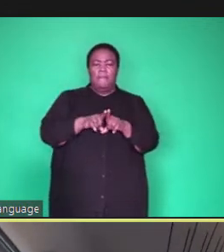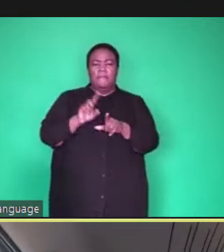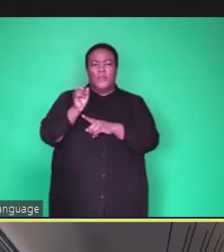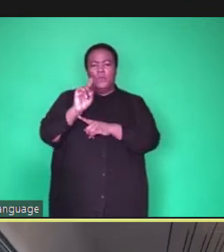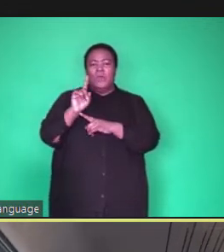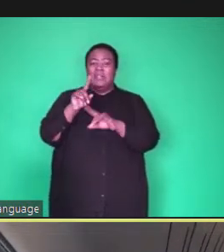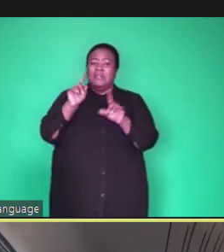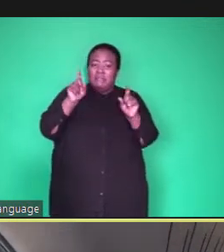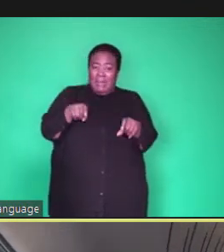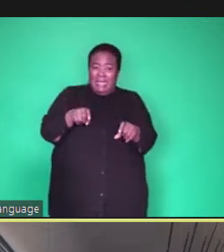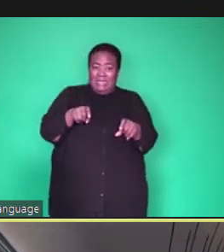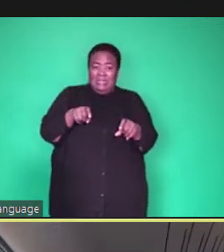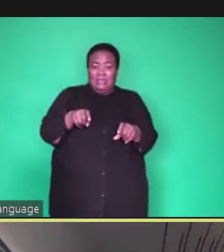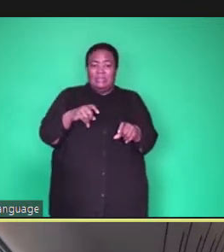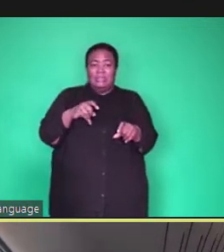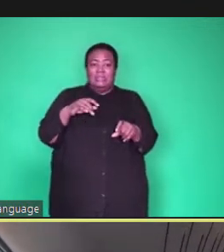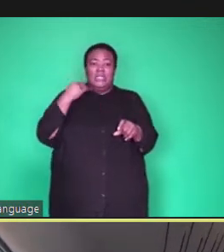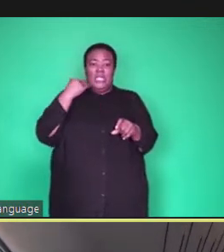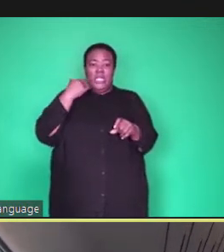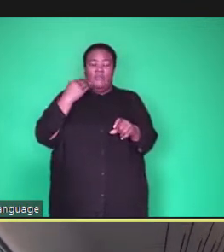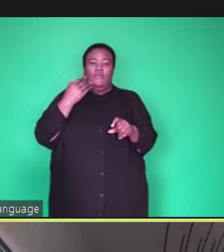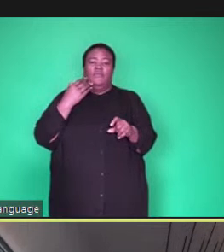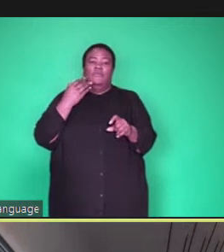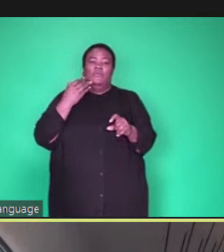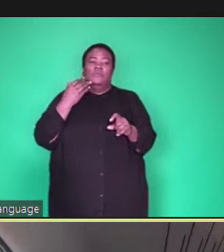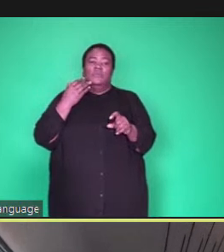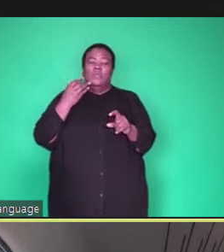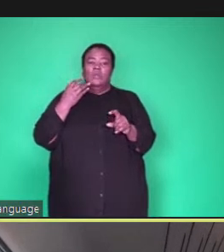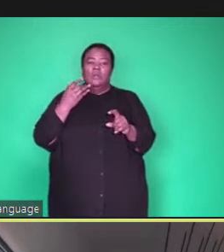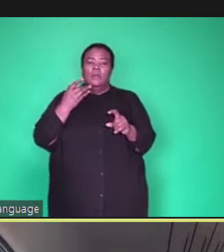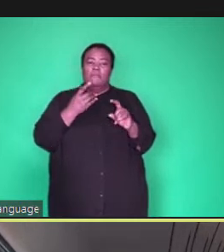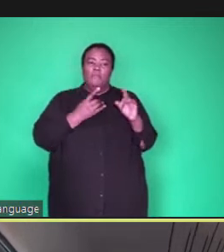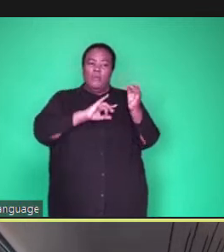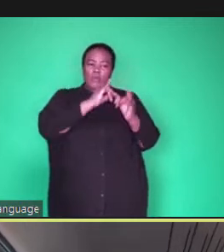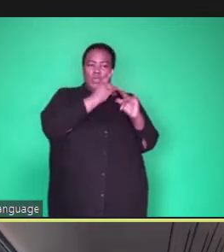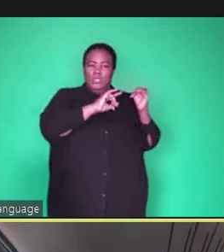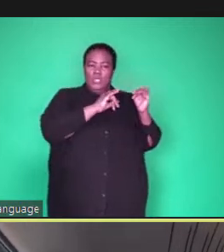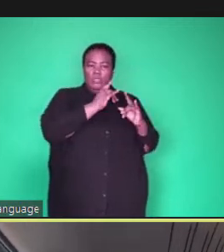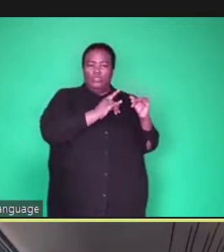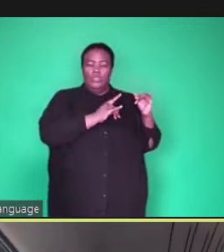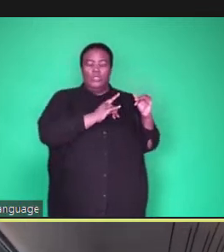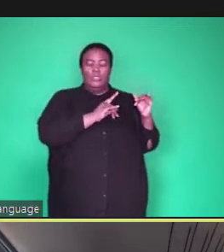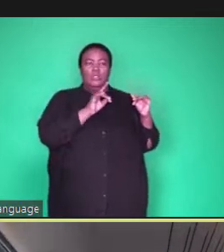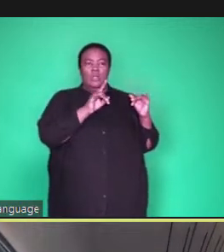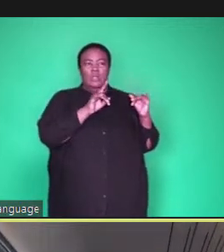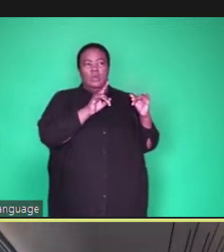it should be when urbanization stabilize at say around